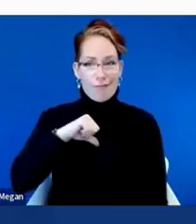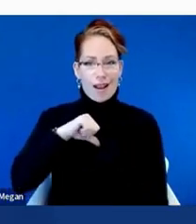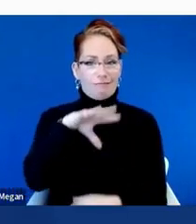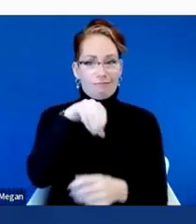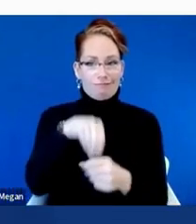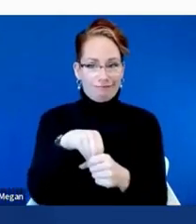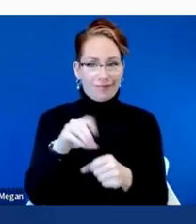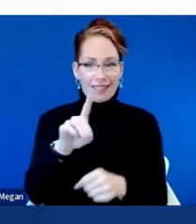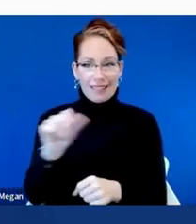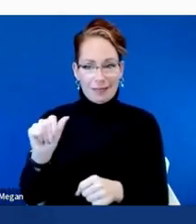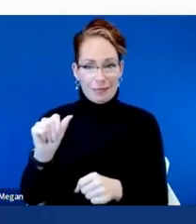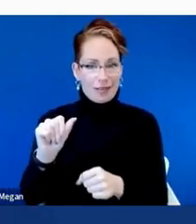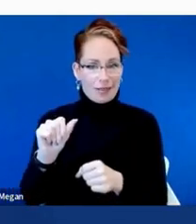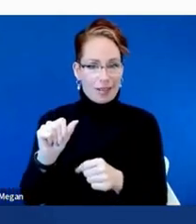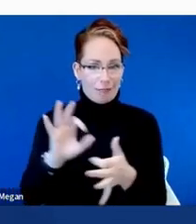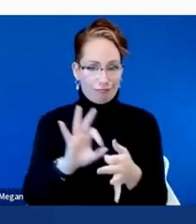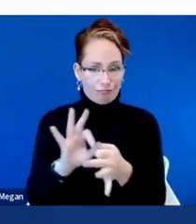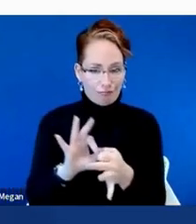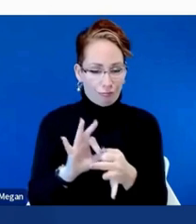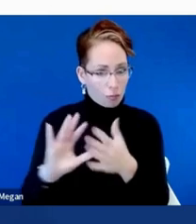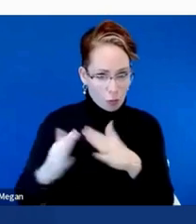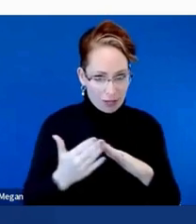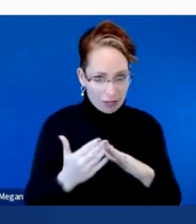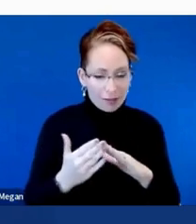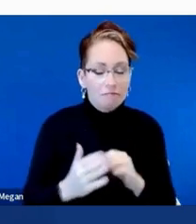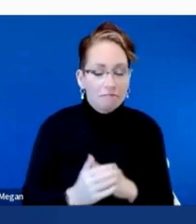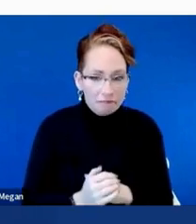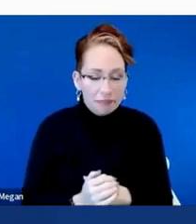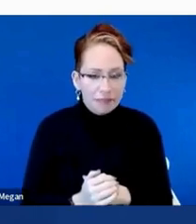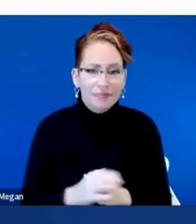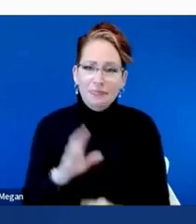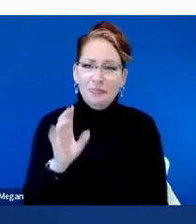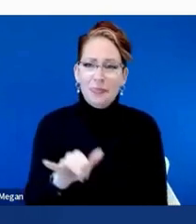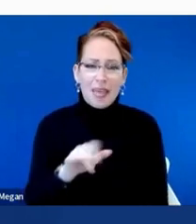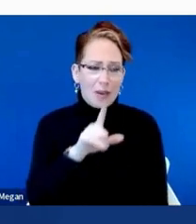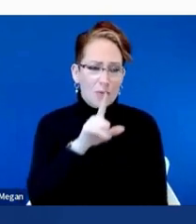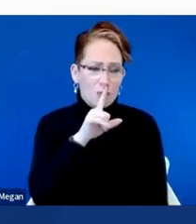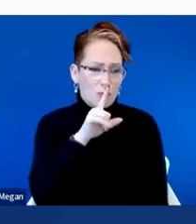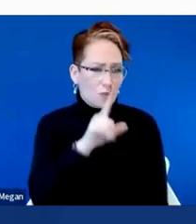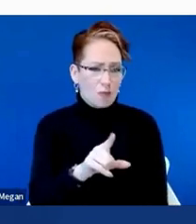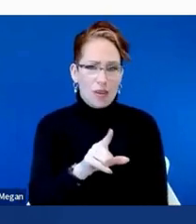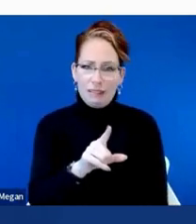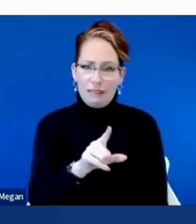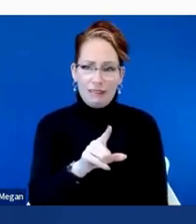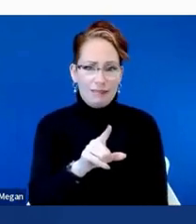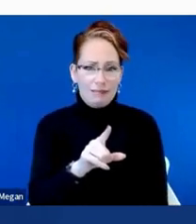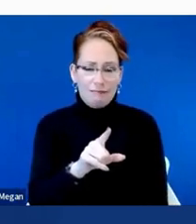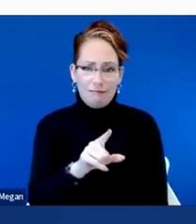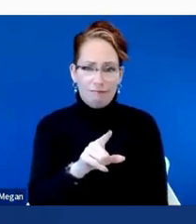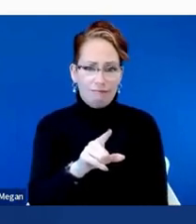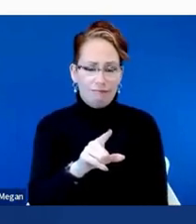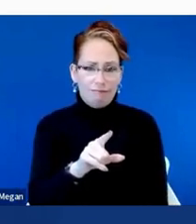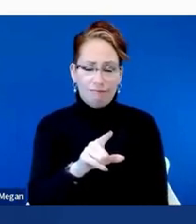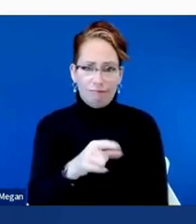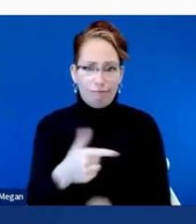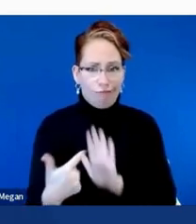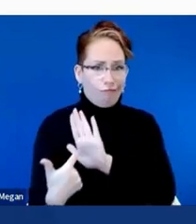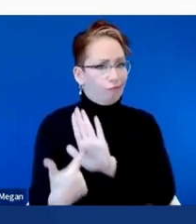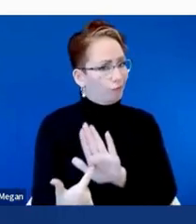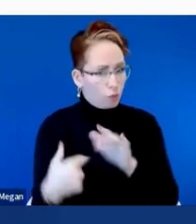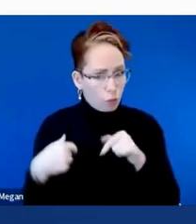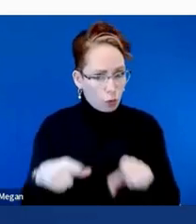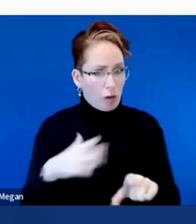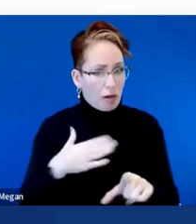disability community. And I think that has very much shown throughout my career.